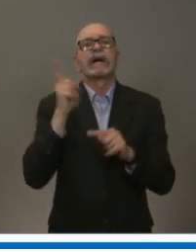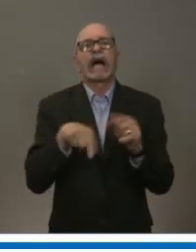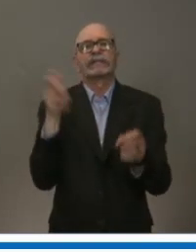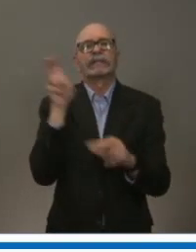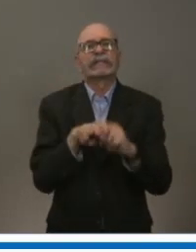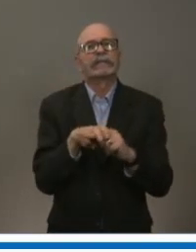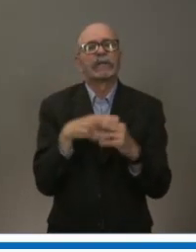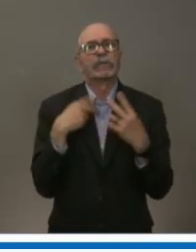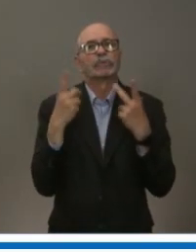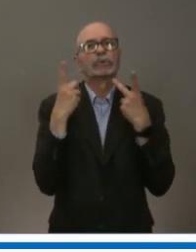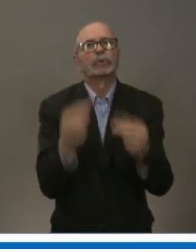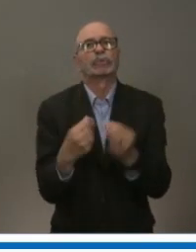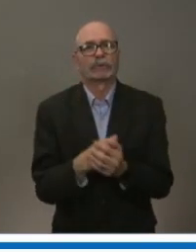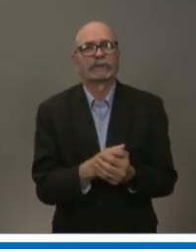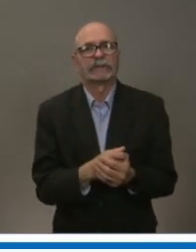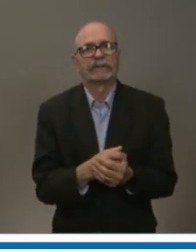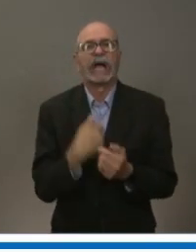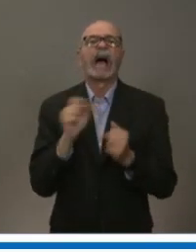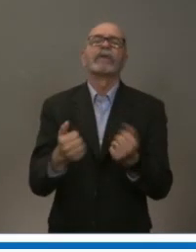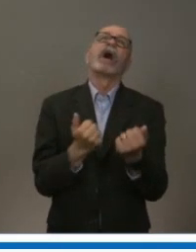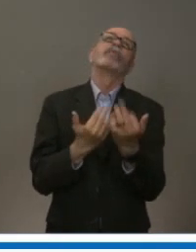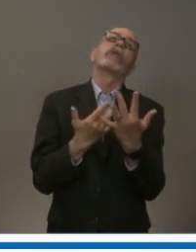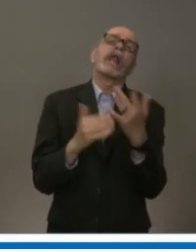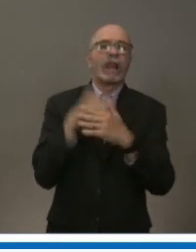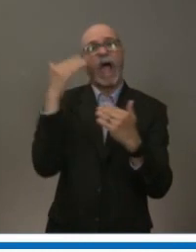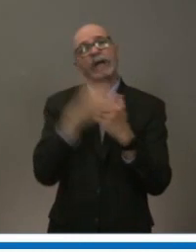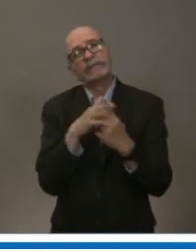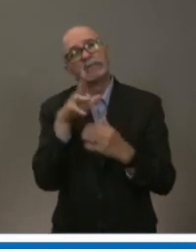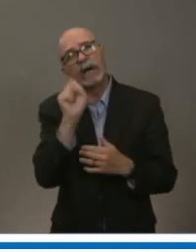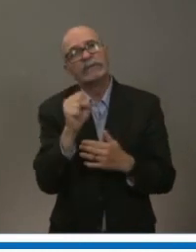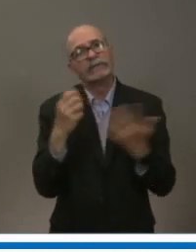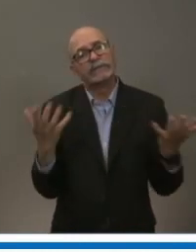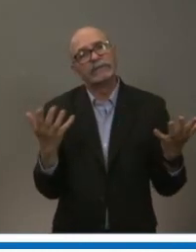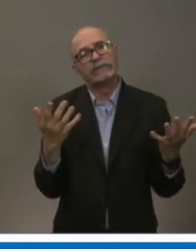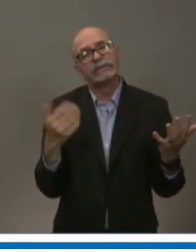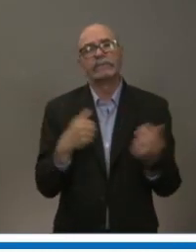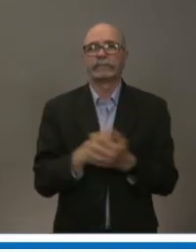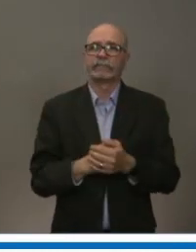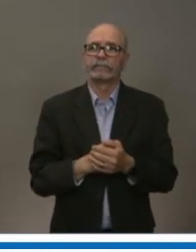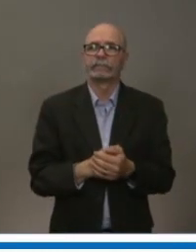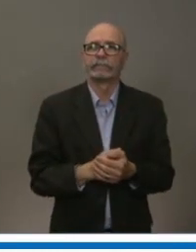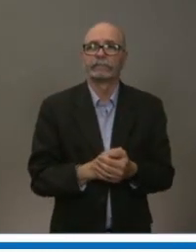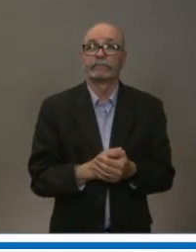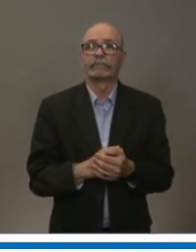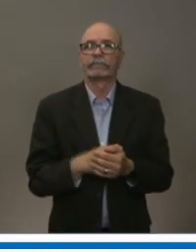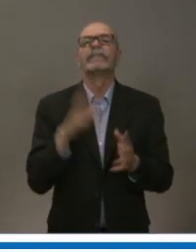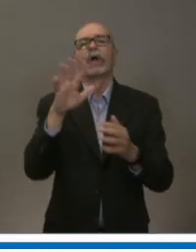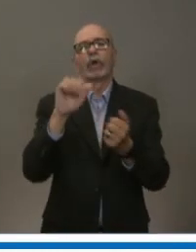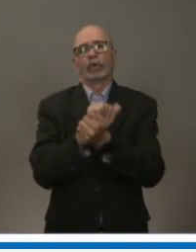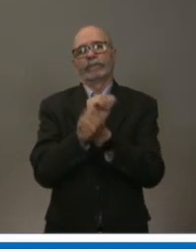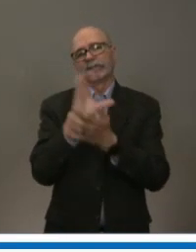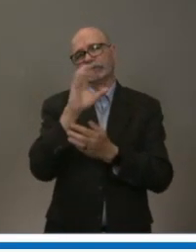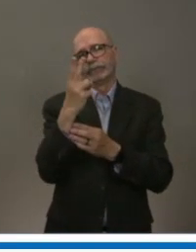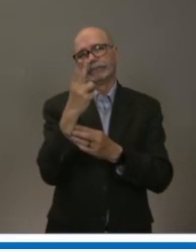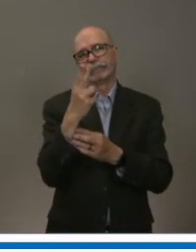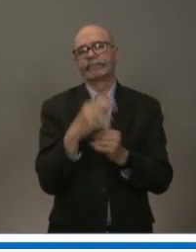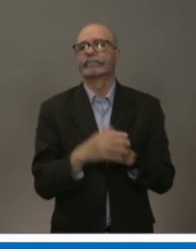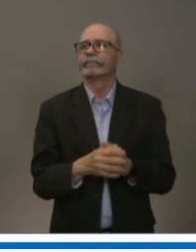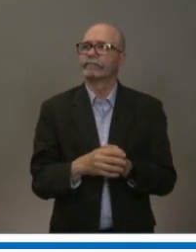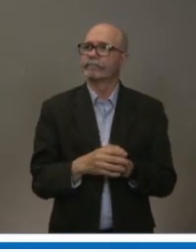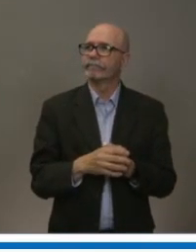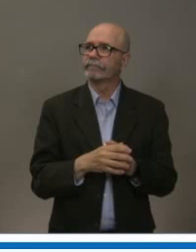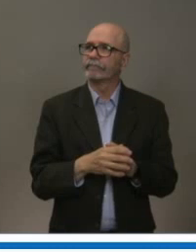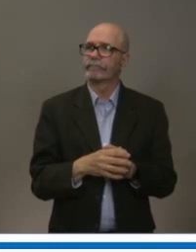in our community to use a bus. Next, we'll go to John McPhee from the Chronicle Herald. Go ahead, John. This is a question for